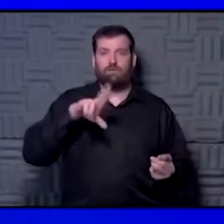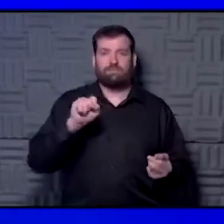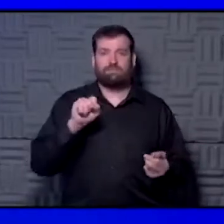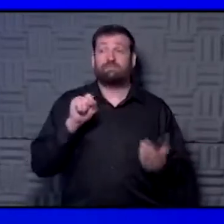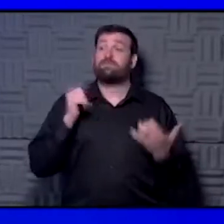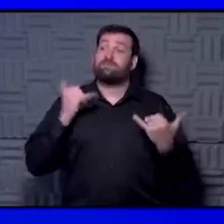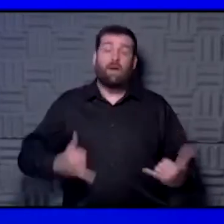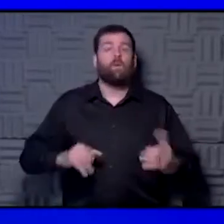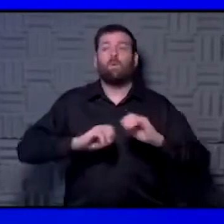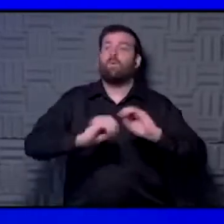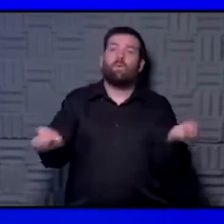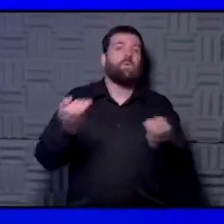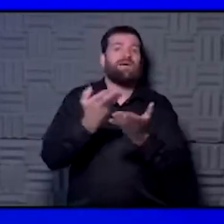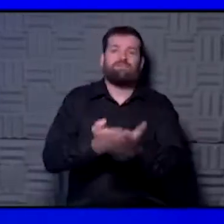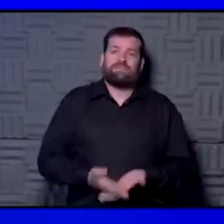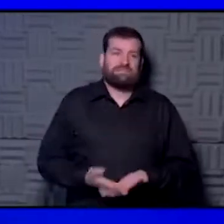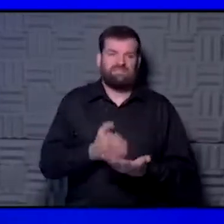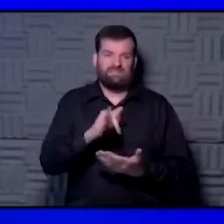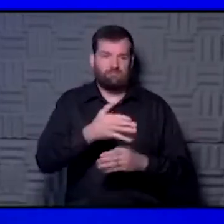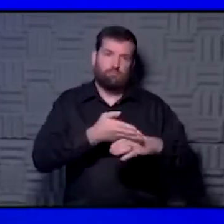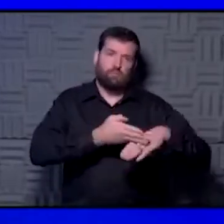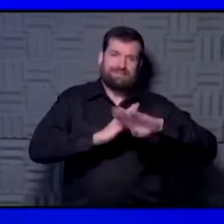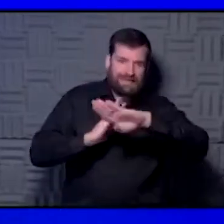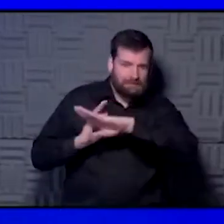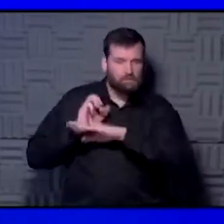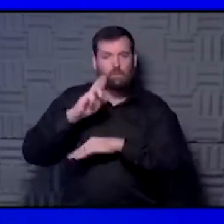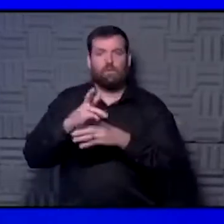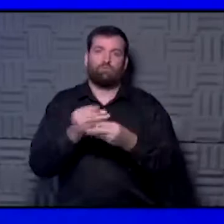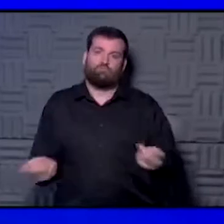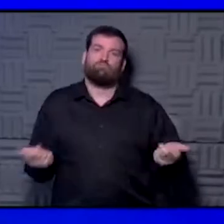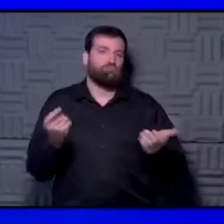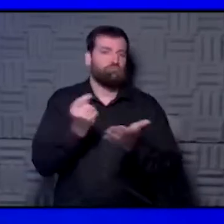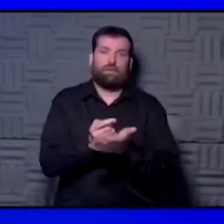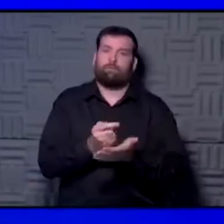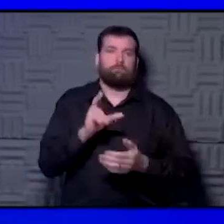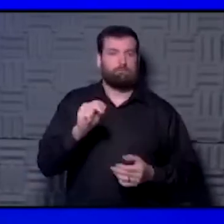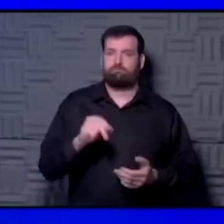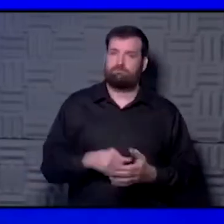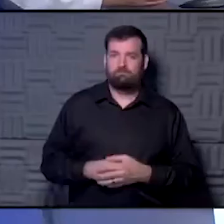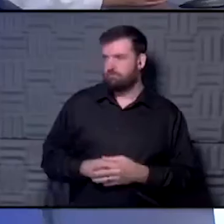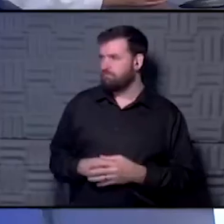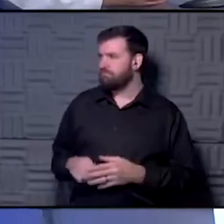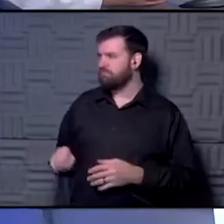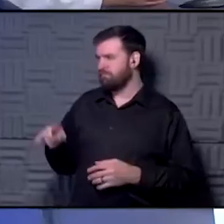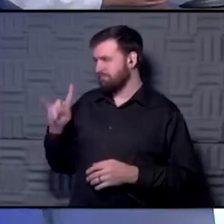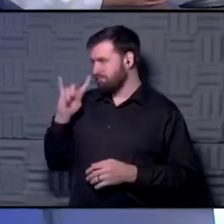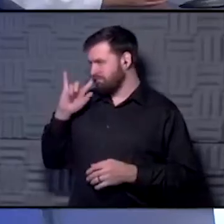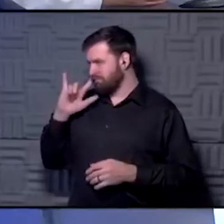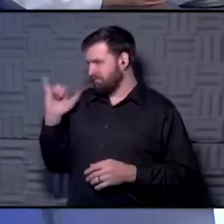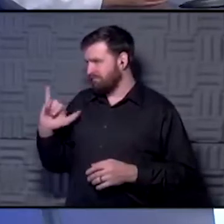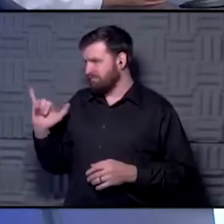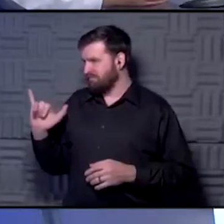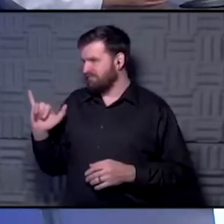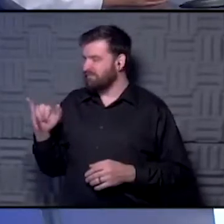point in time, there is no evidence to suggest that it protects you or it's a treatment for COVID-19. This sounds a little harrowingly like